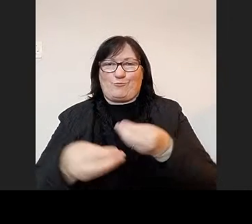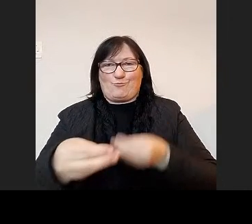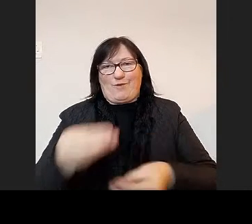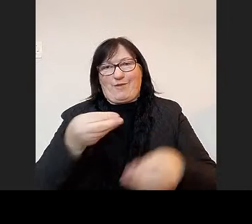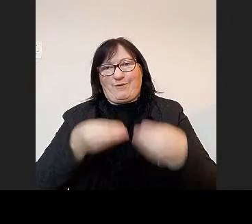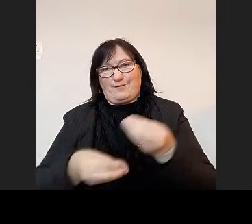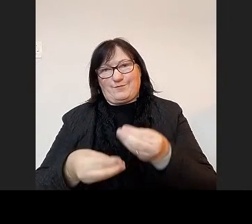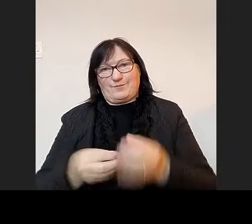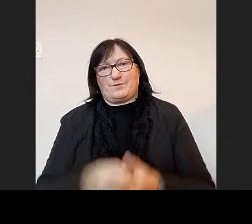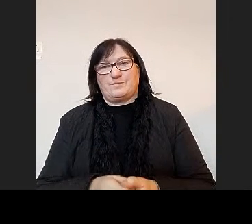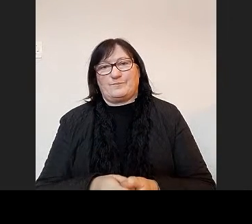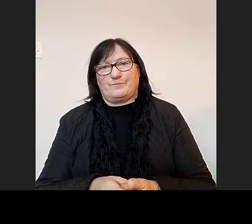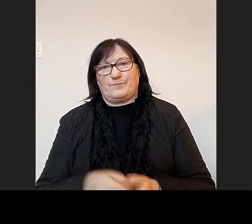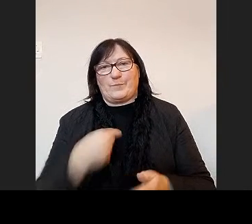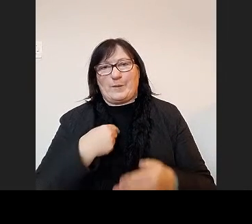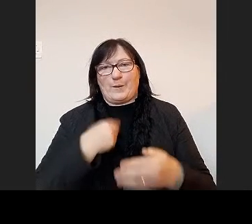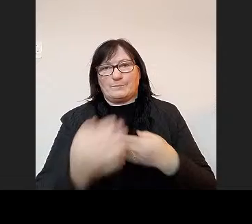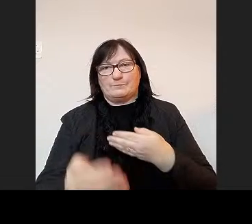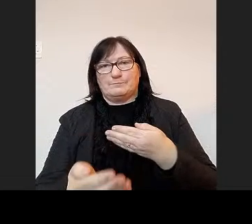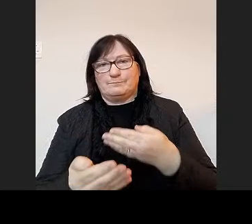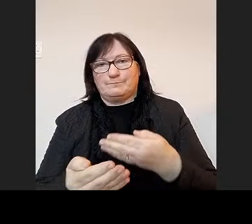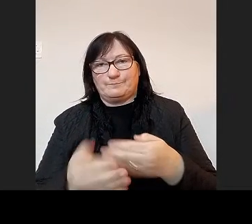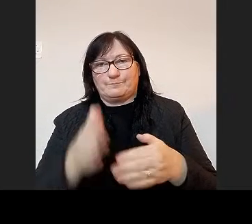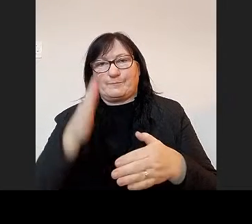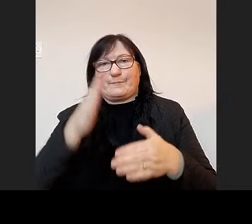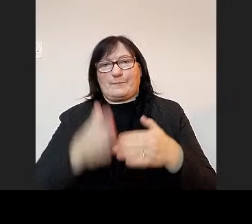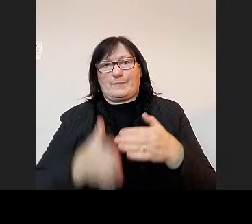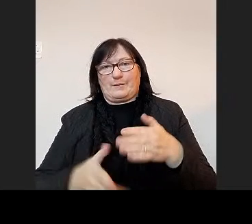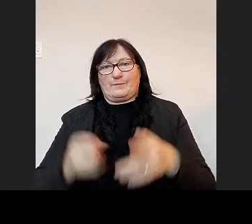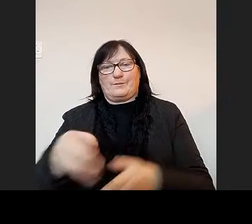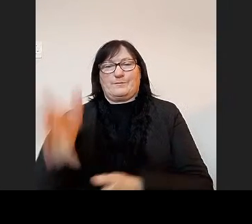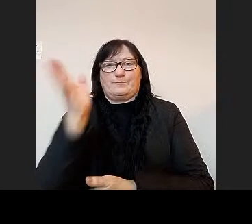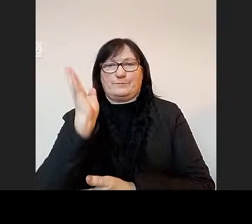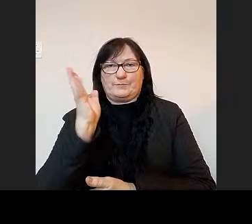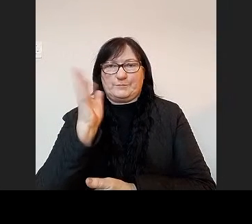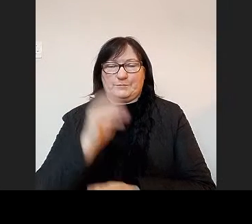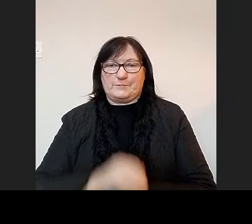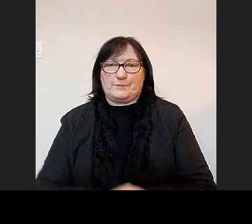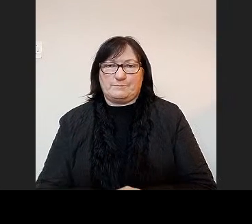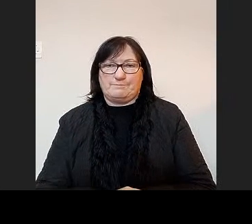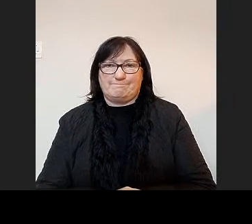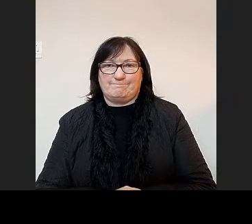end of our webinar this evening. I know it's evening,